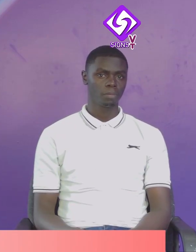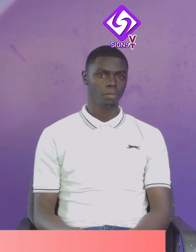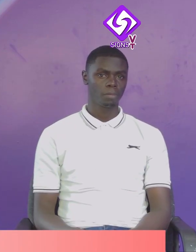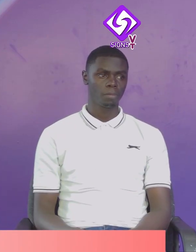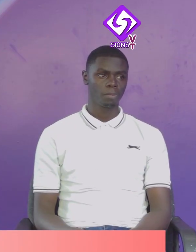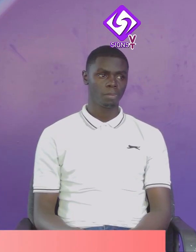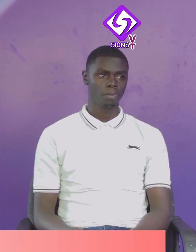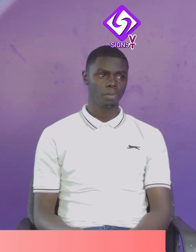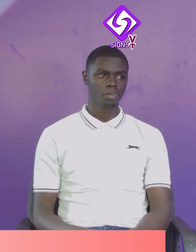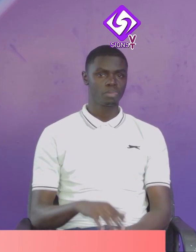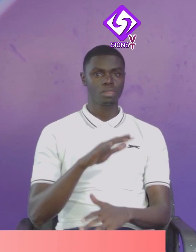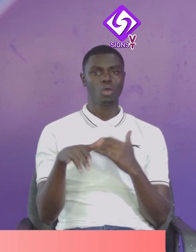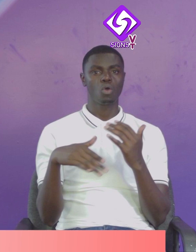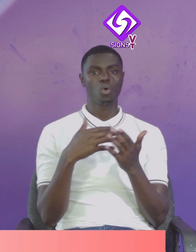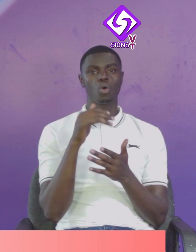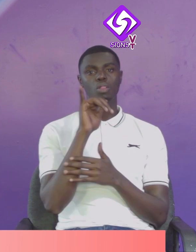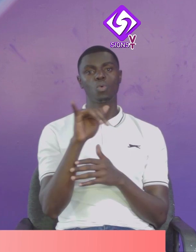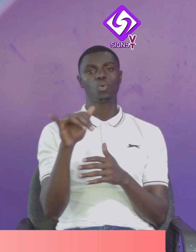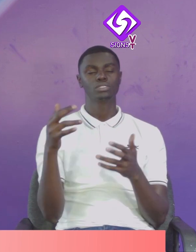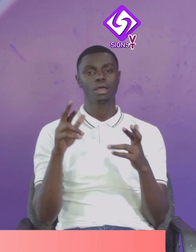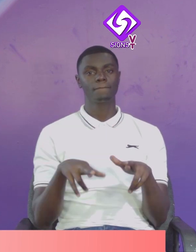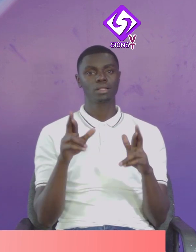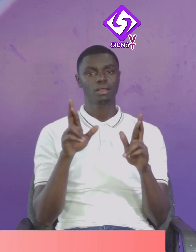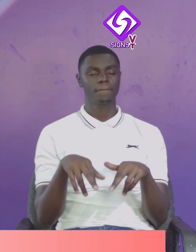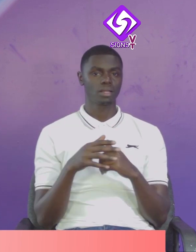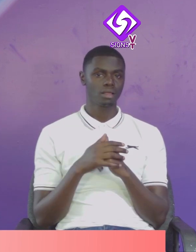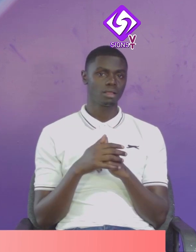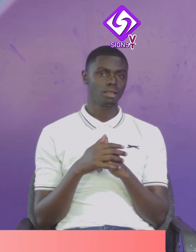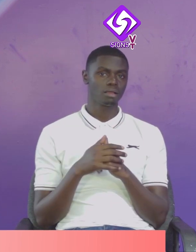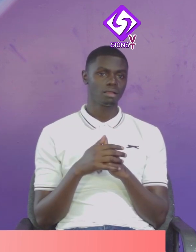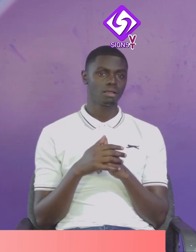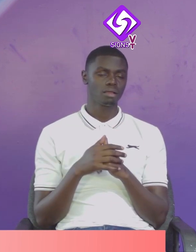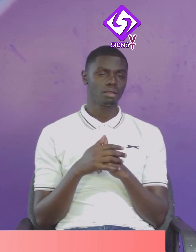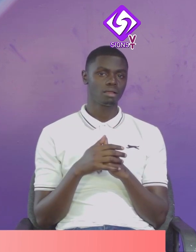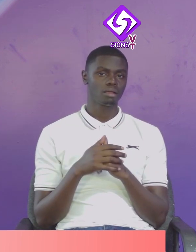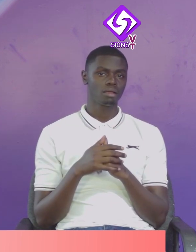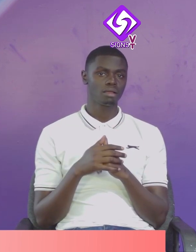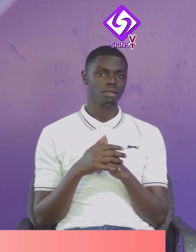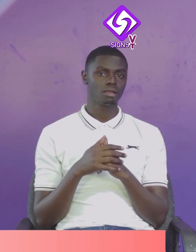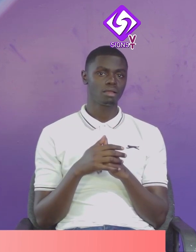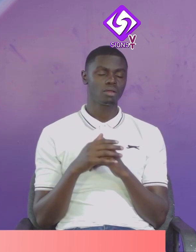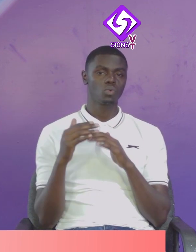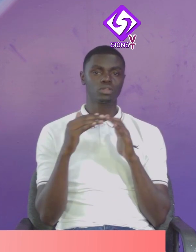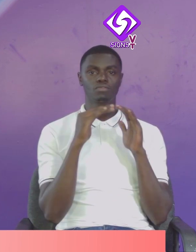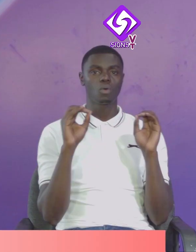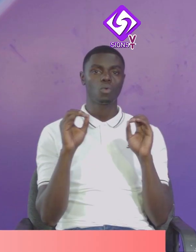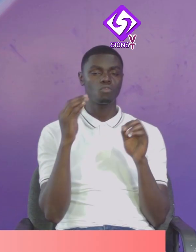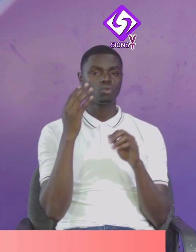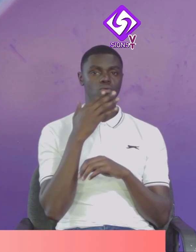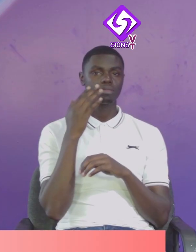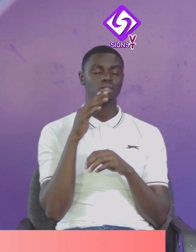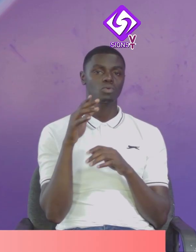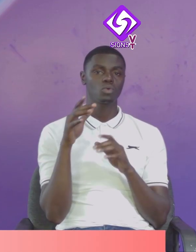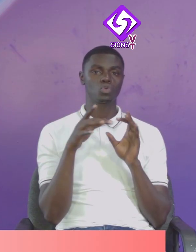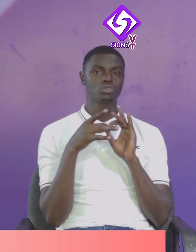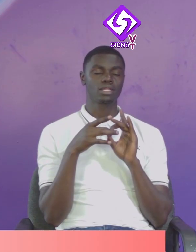all those happenings, this or the draw was fair to Bidco United, knowing that